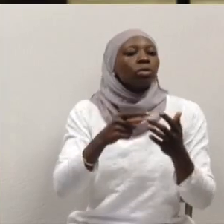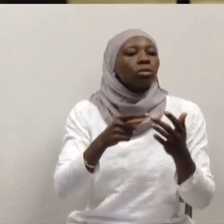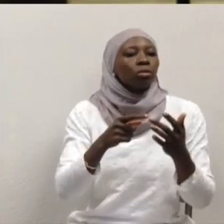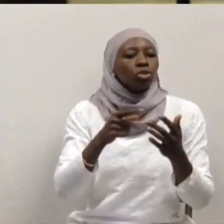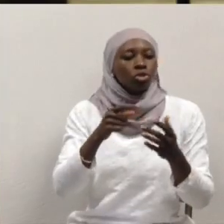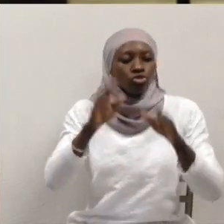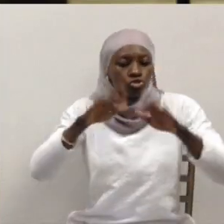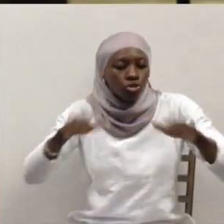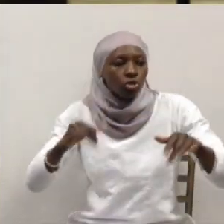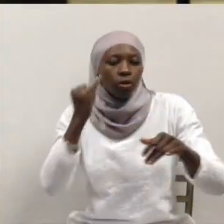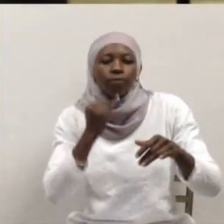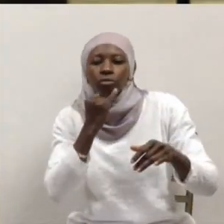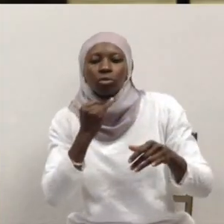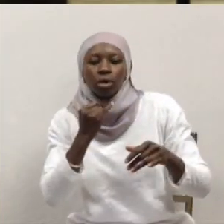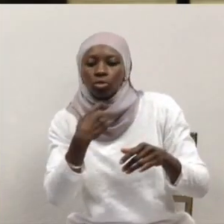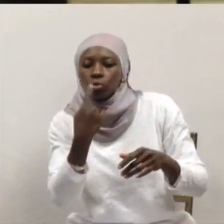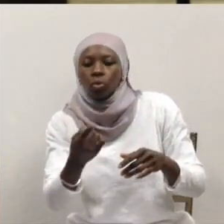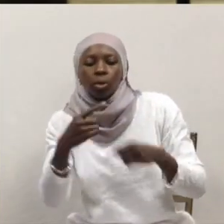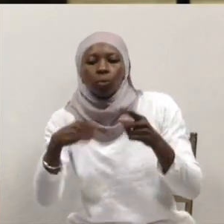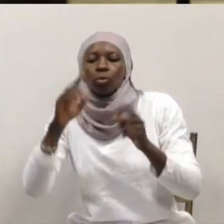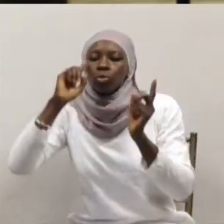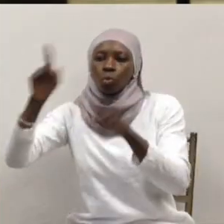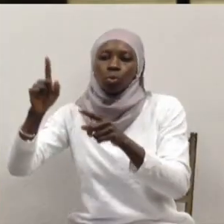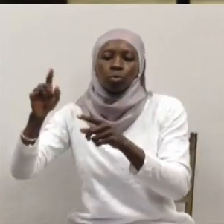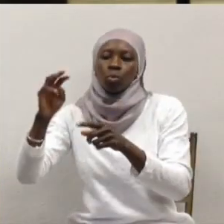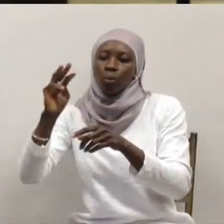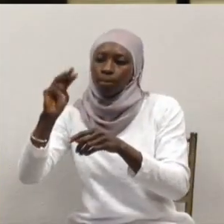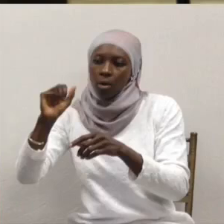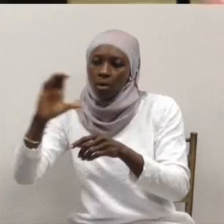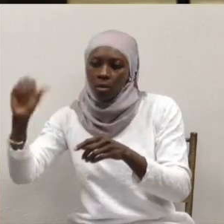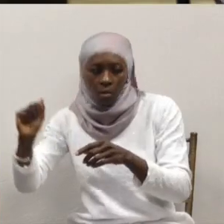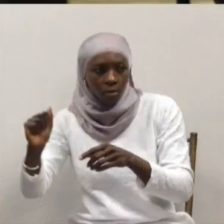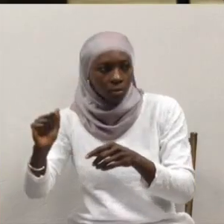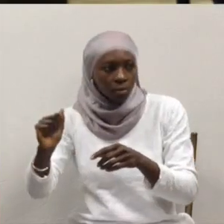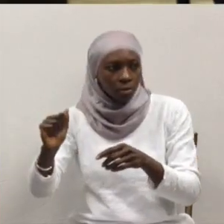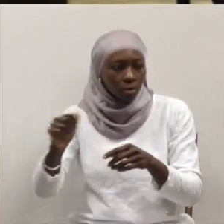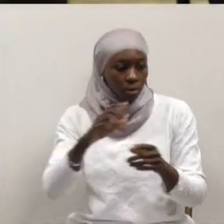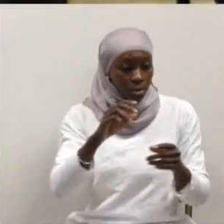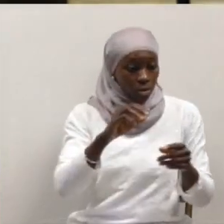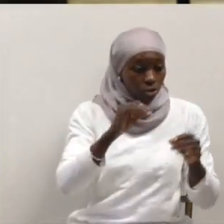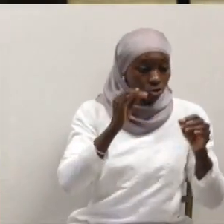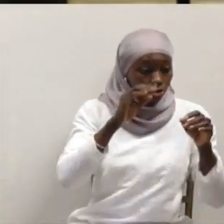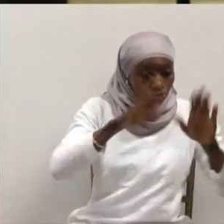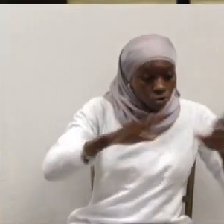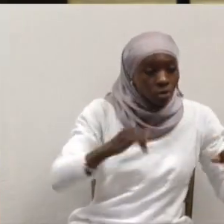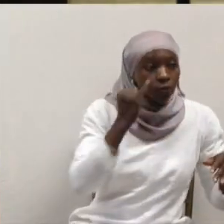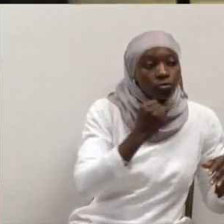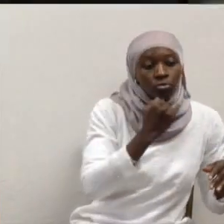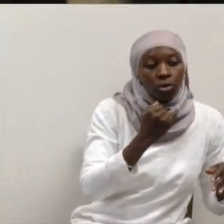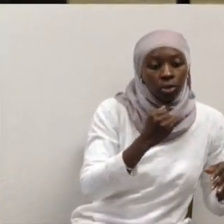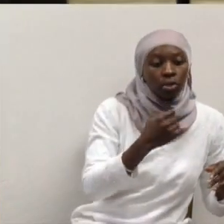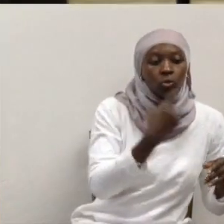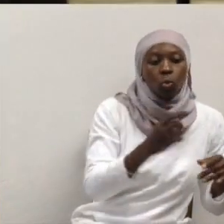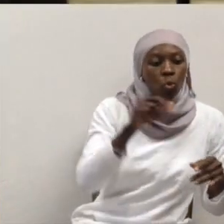told him when he was going to Mecca. The children of Israel told Musa, you and your God go fight. We are waiting